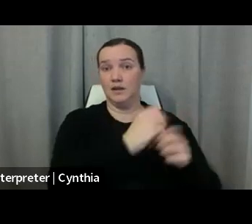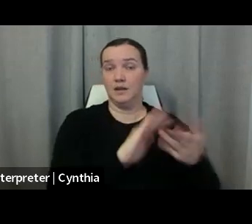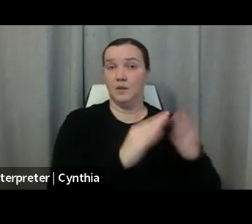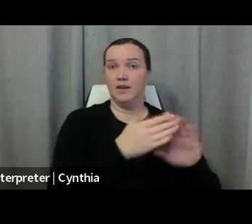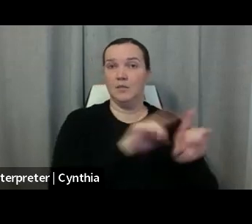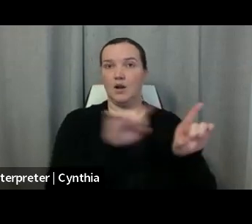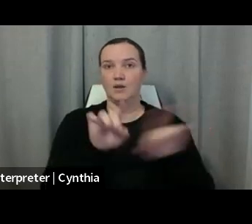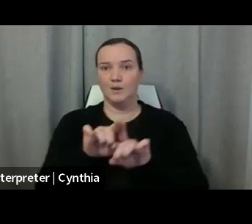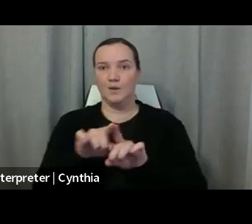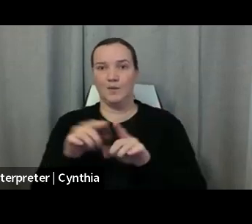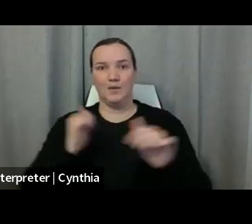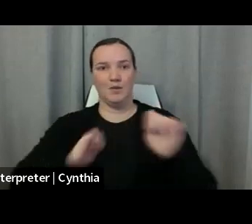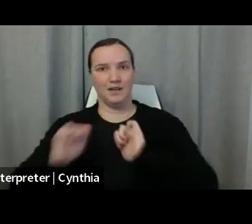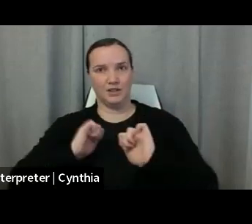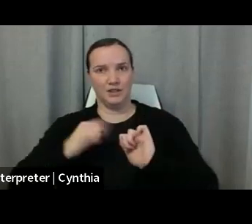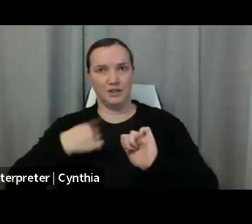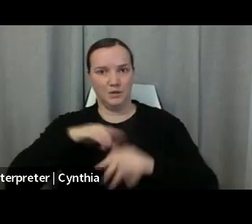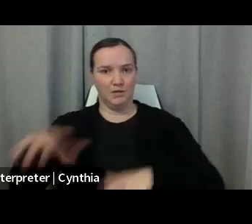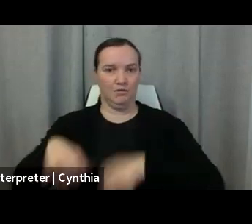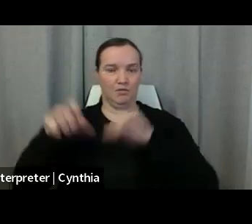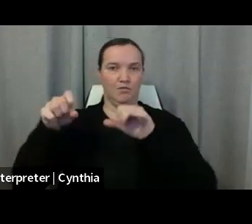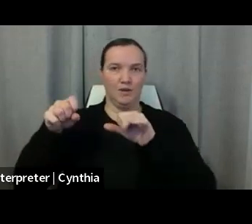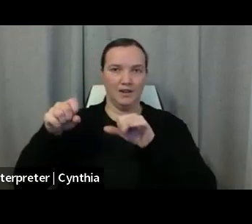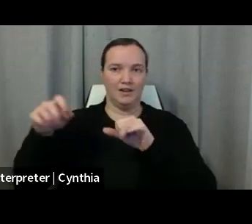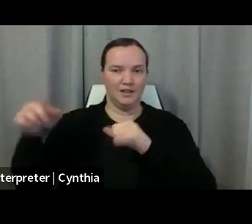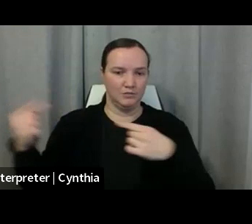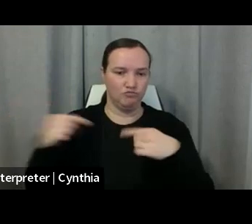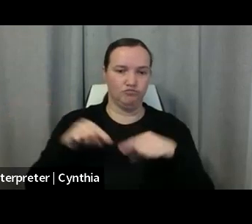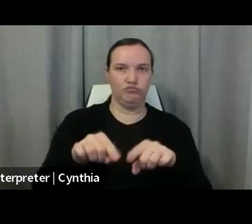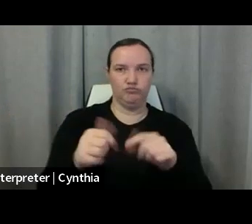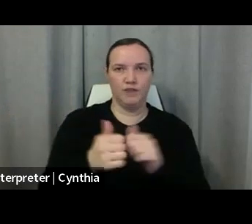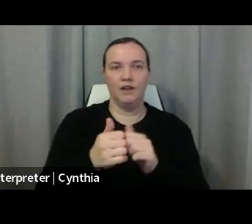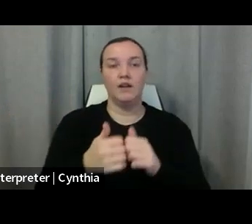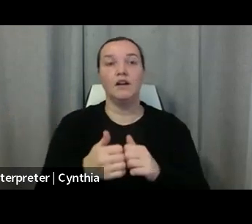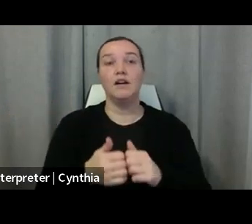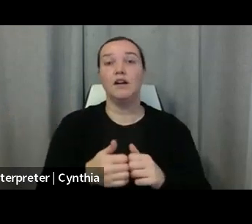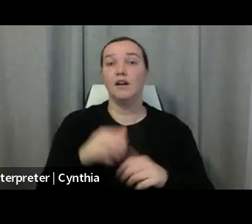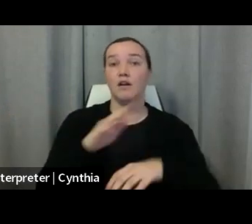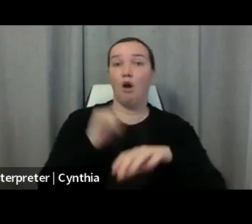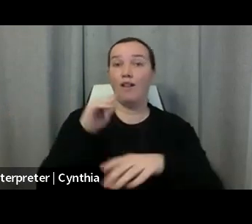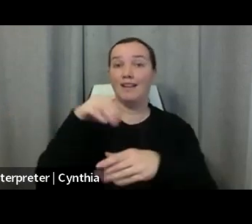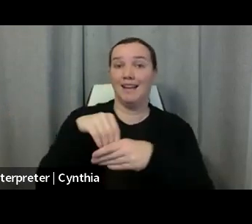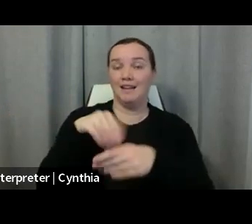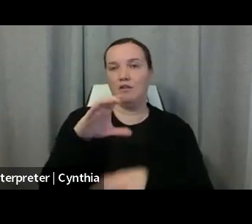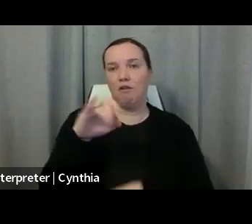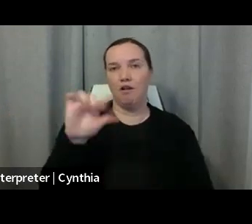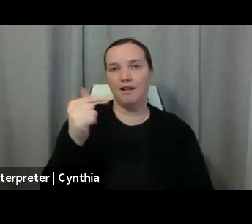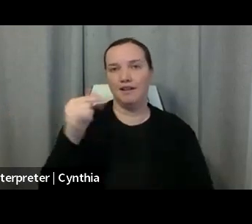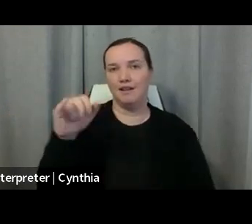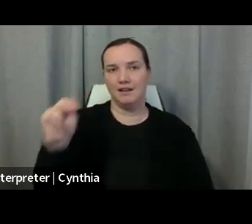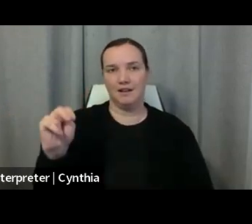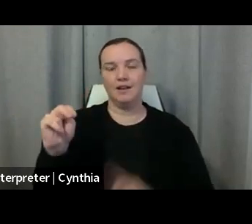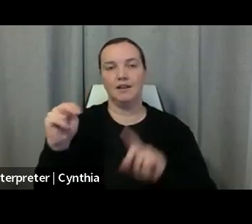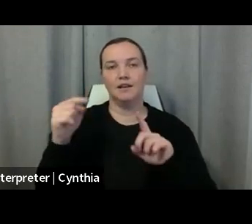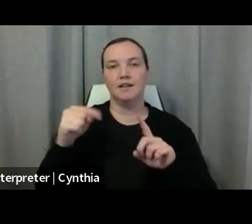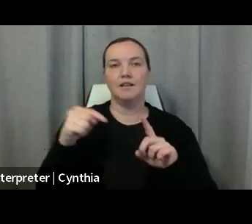also going on with the productions that we're bringing to performance as well. And then calling in quite specifically, you can see there it's